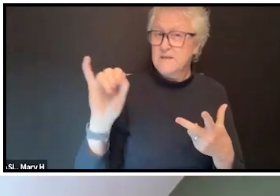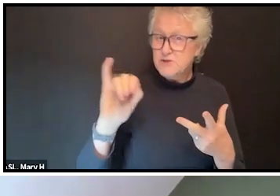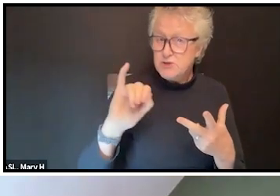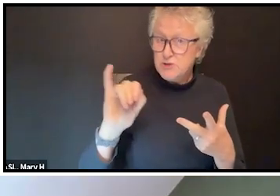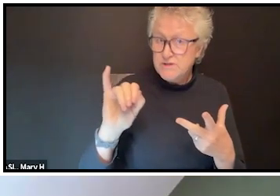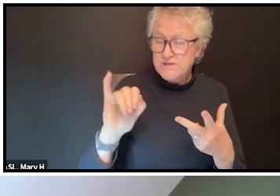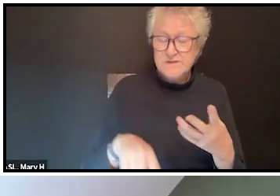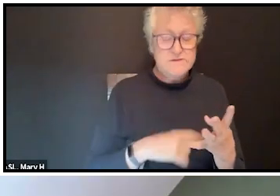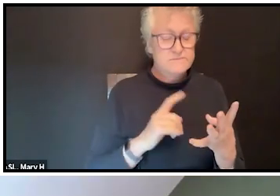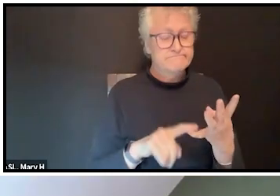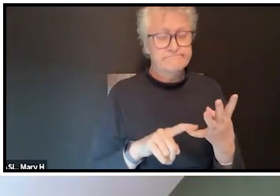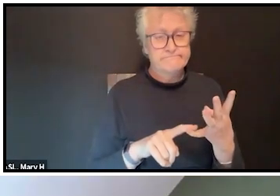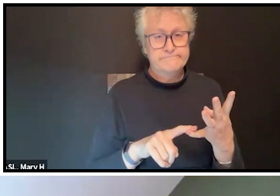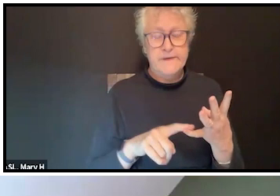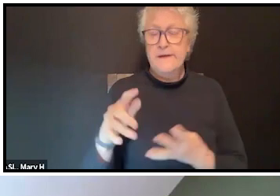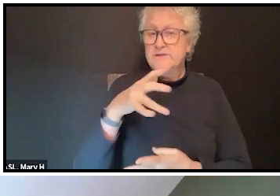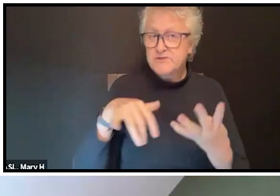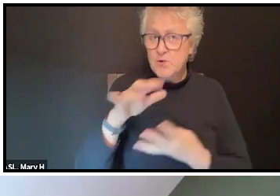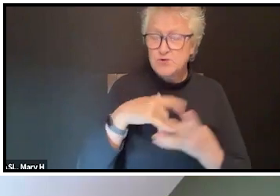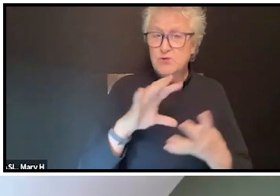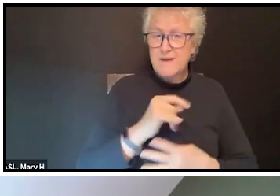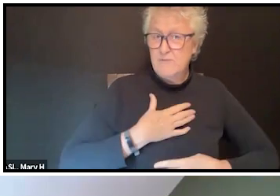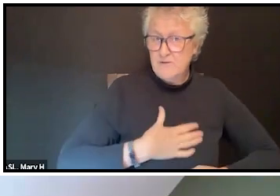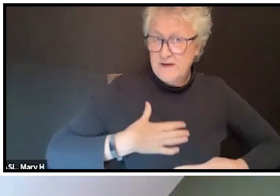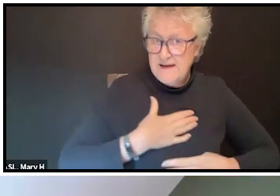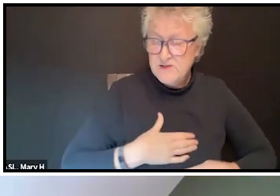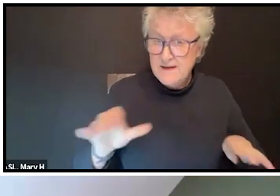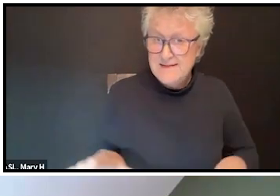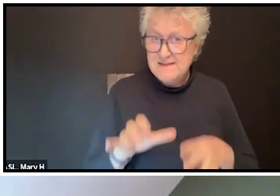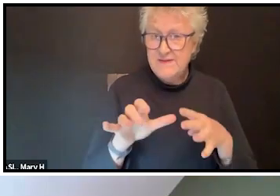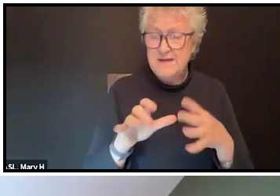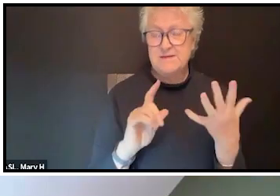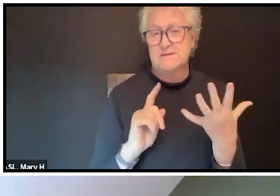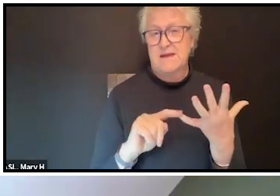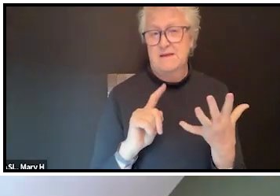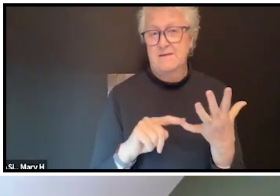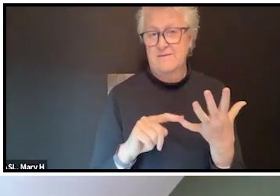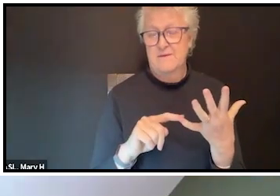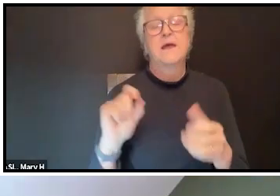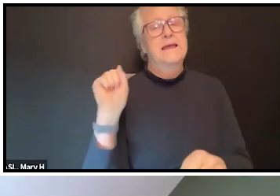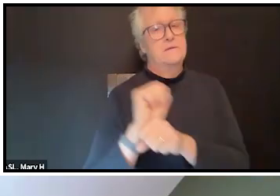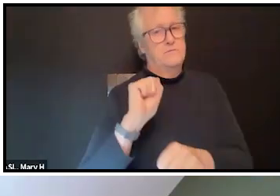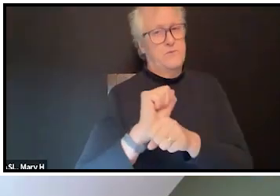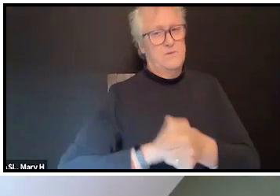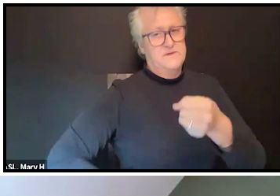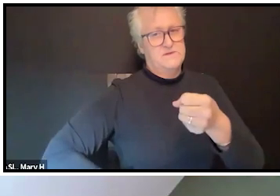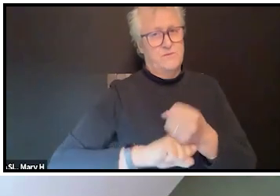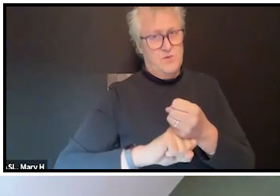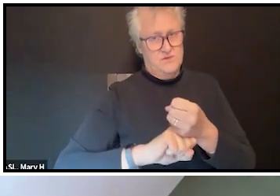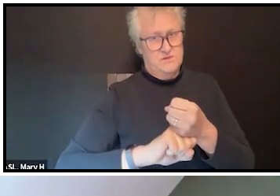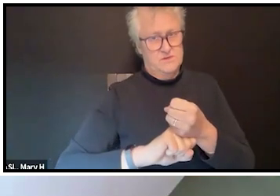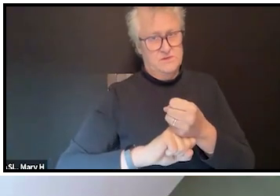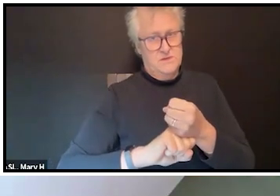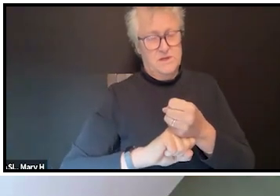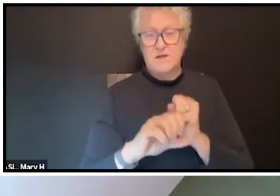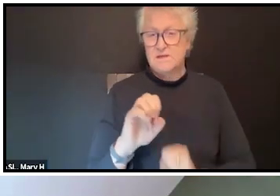recreational activities. And number 5, employment supports. So Elvis,